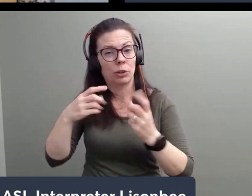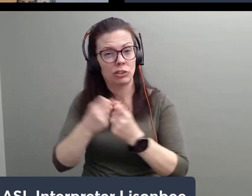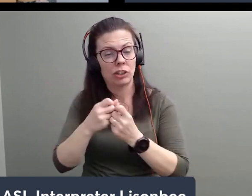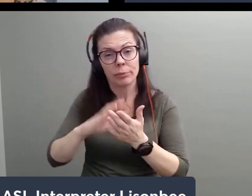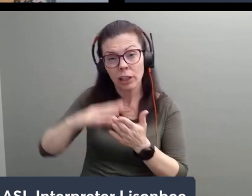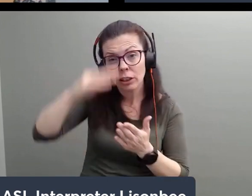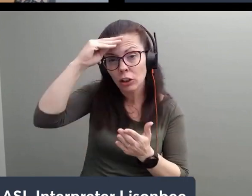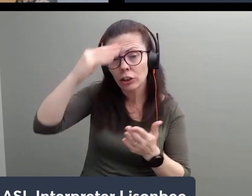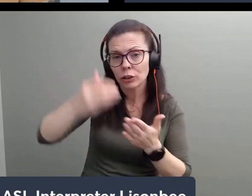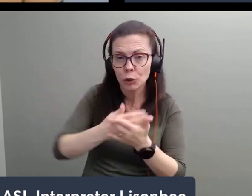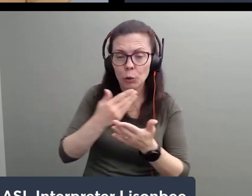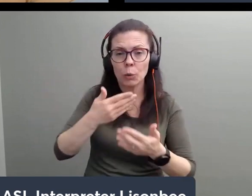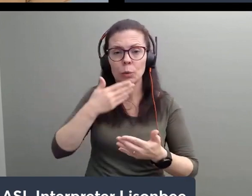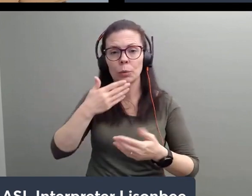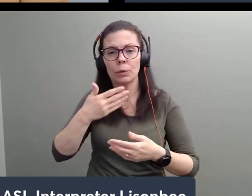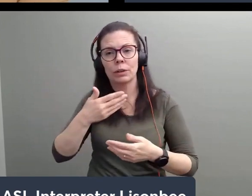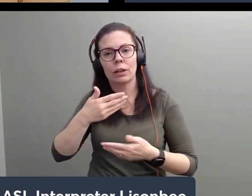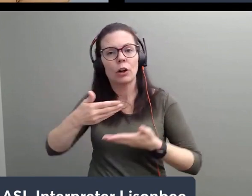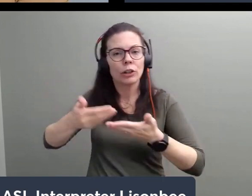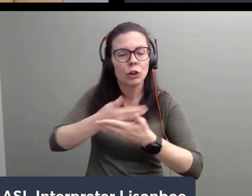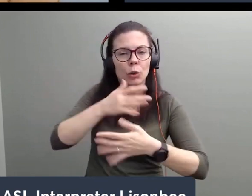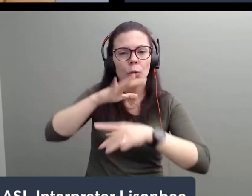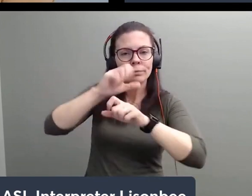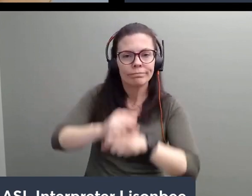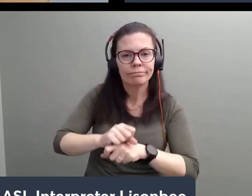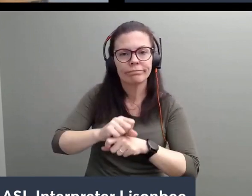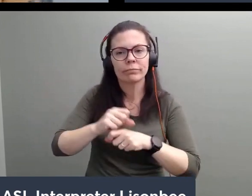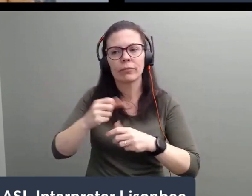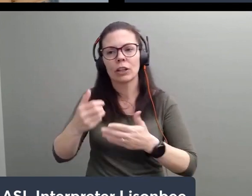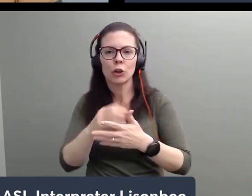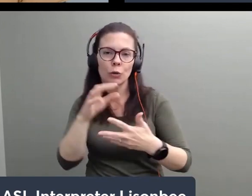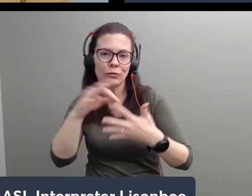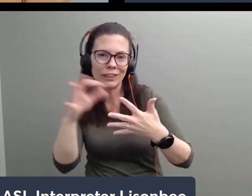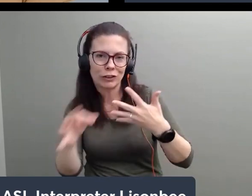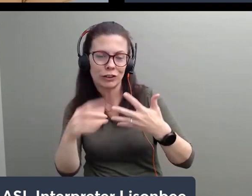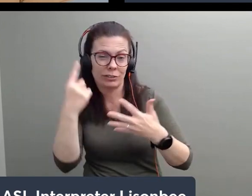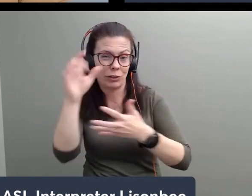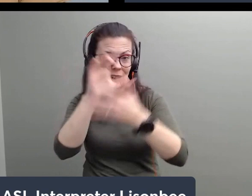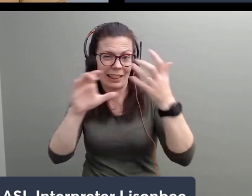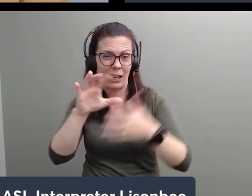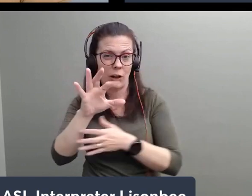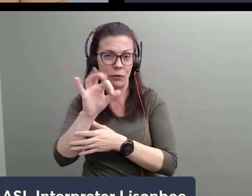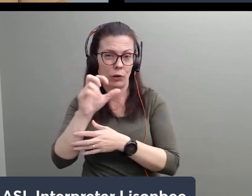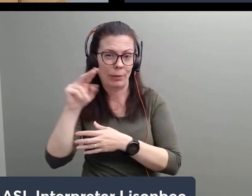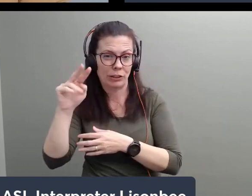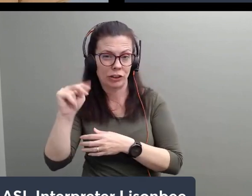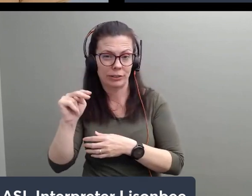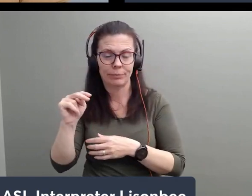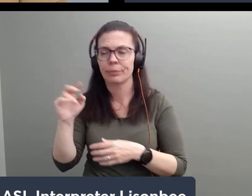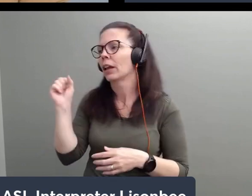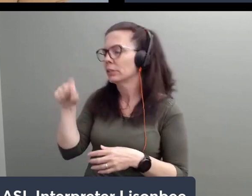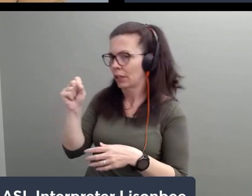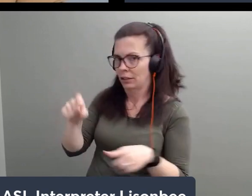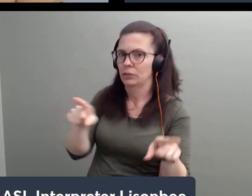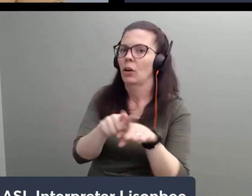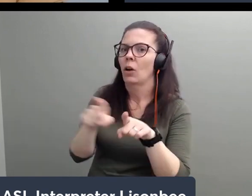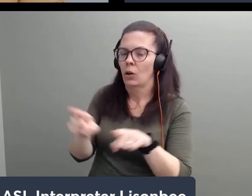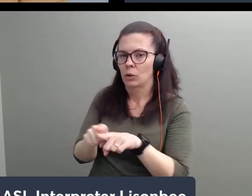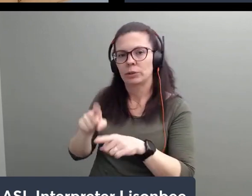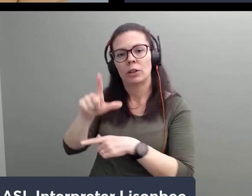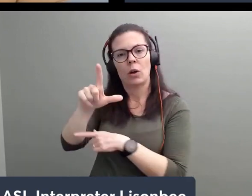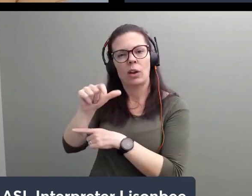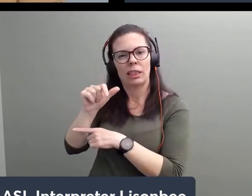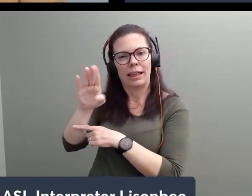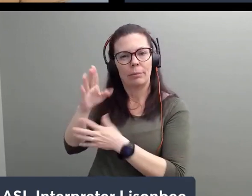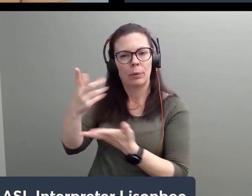learn some new best practices or some new features of CloudFormation. Yeah, and speaking of this, there is also another lab that I wanted to